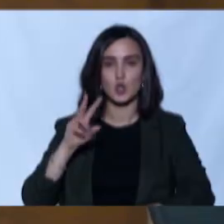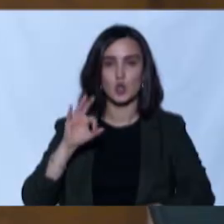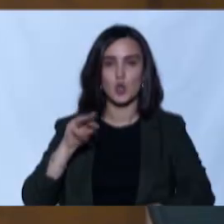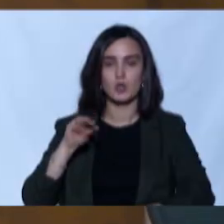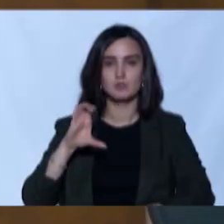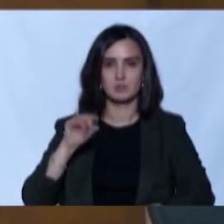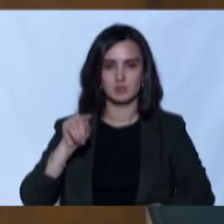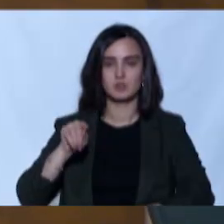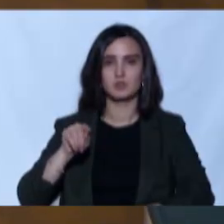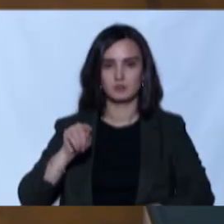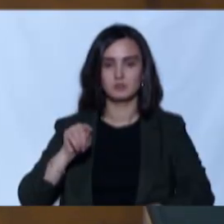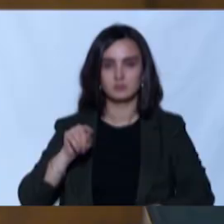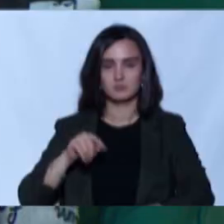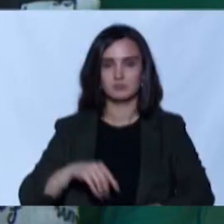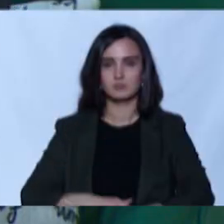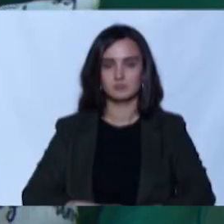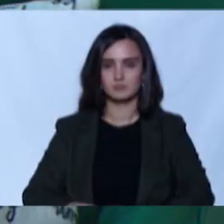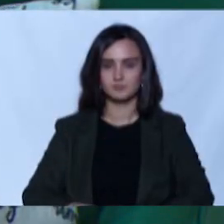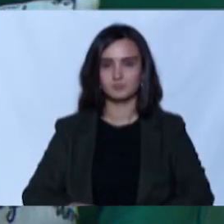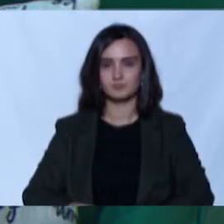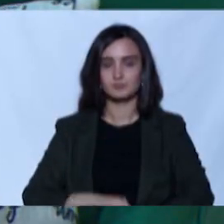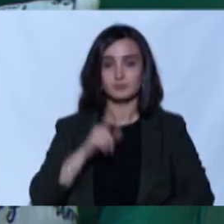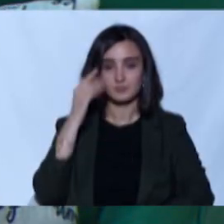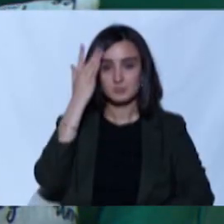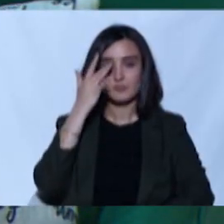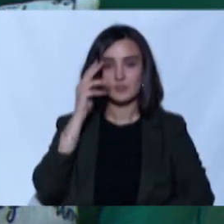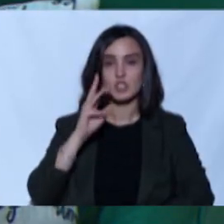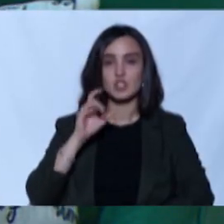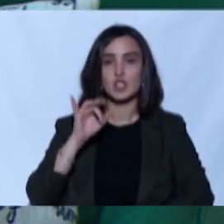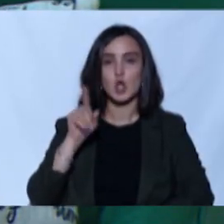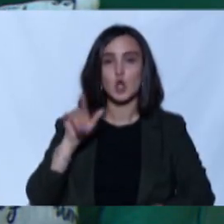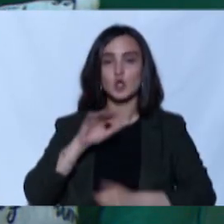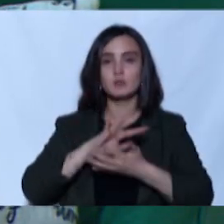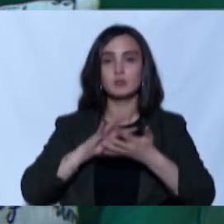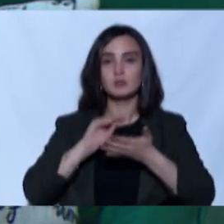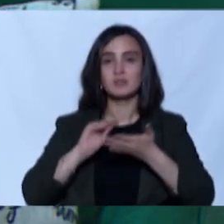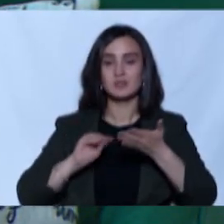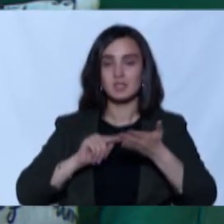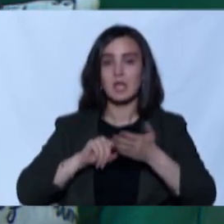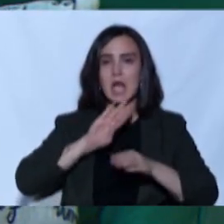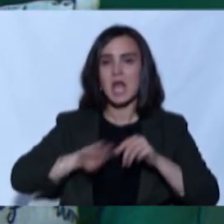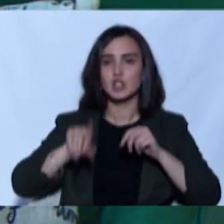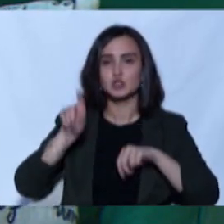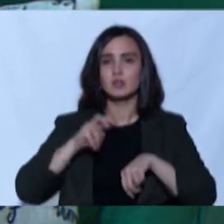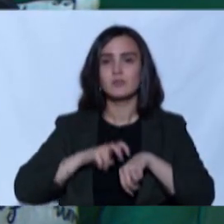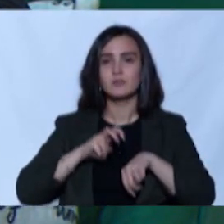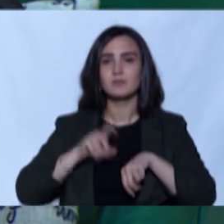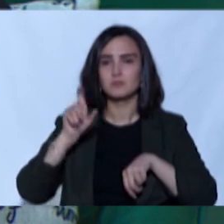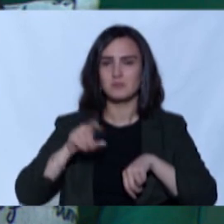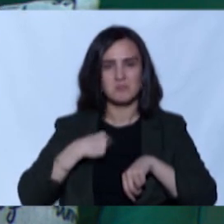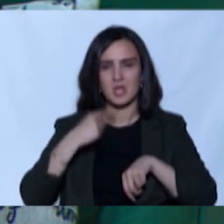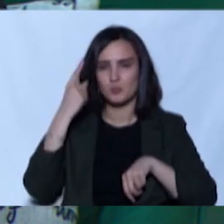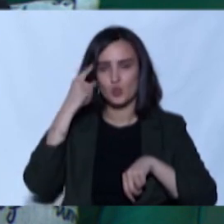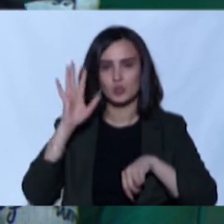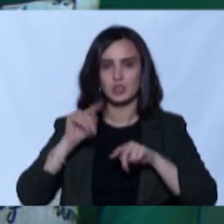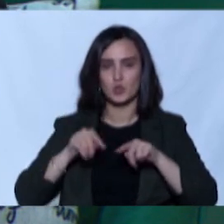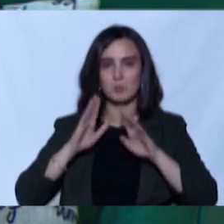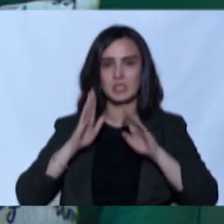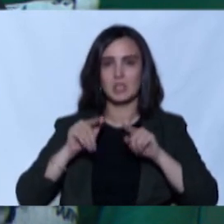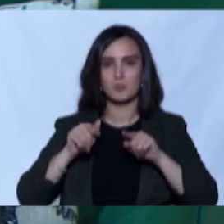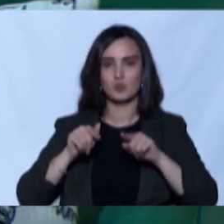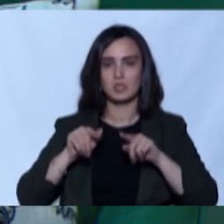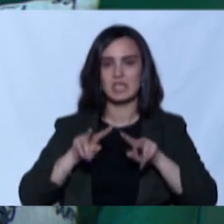He's hard to relate to in many ways. Imagine a Sherlock Holmes novel without Dr. Watson. I don't think it would have nearly as